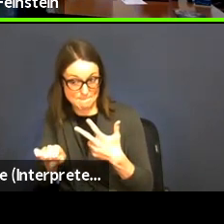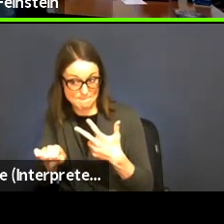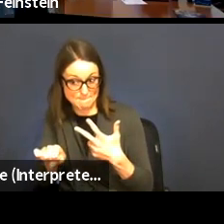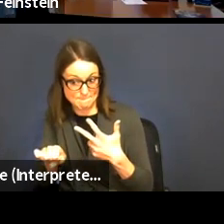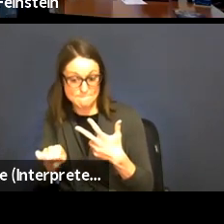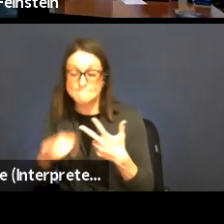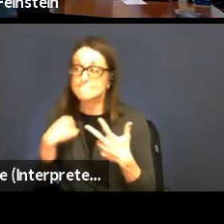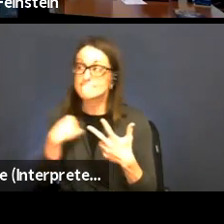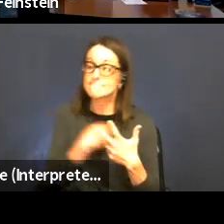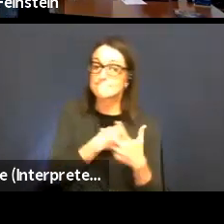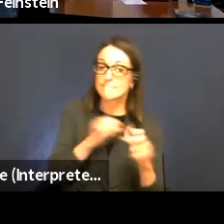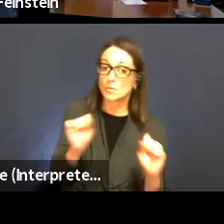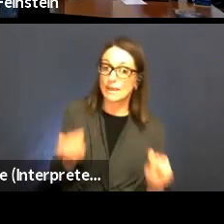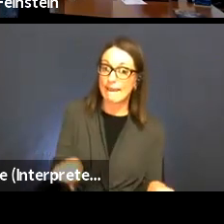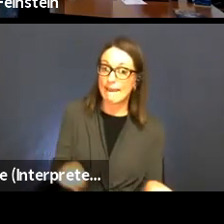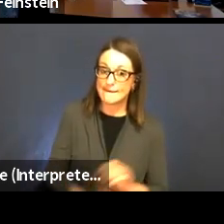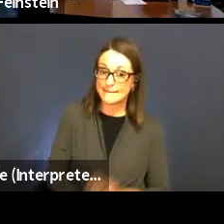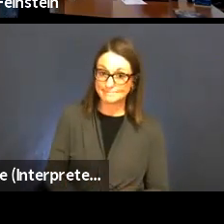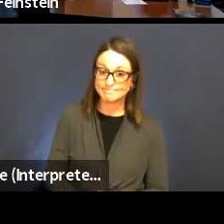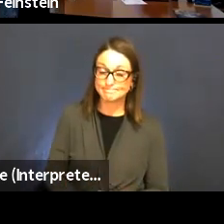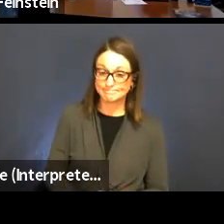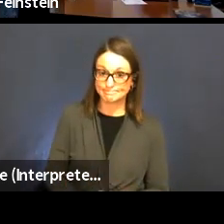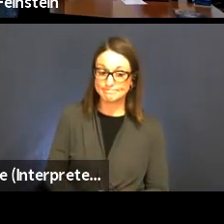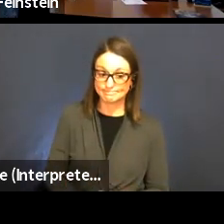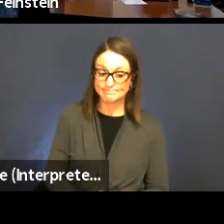We can. Yep.